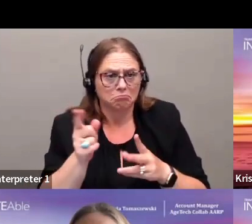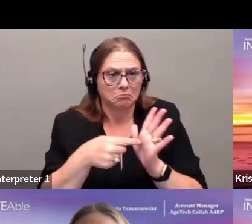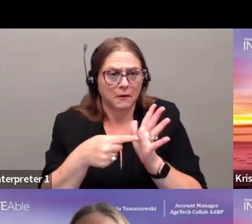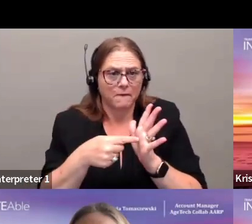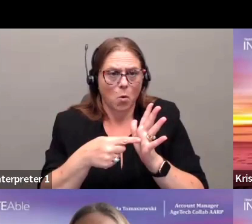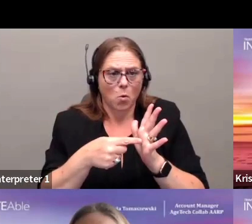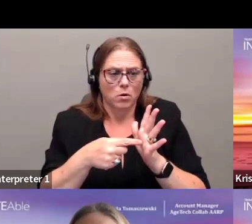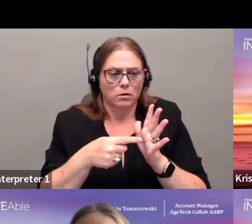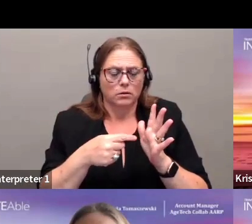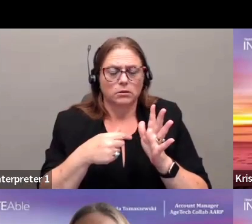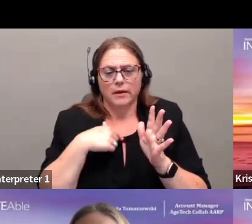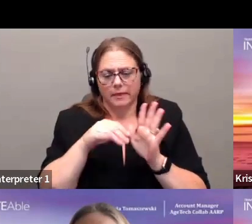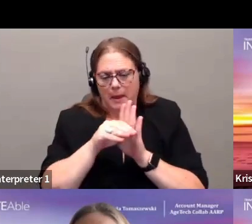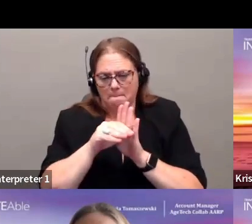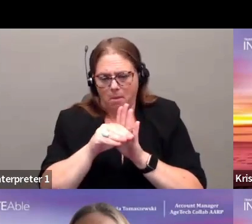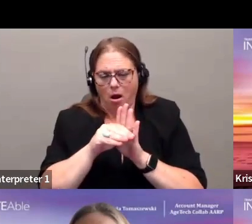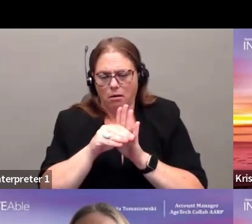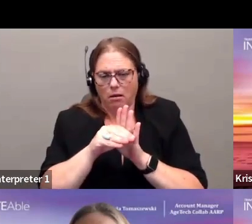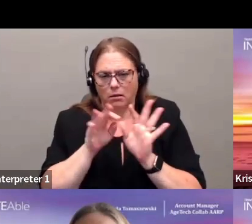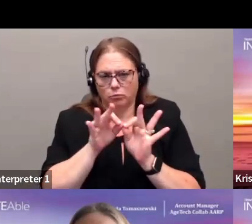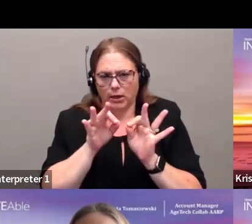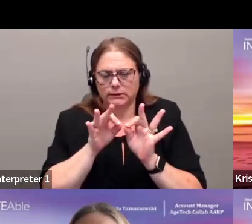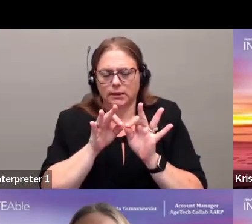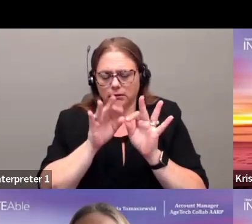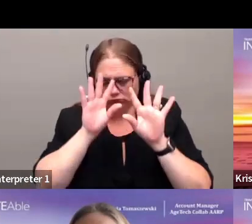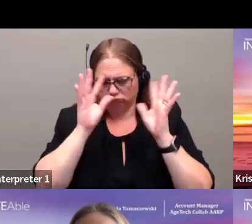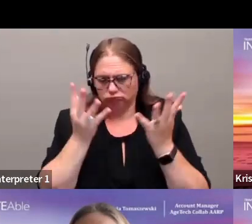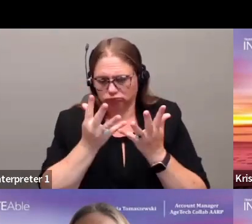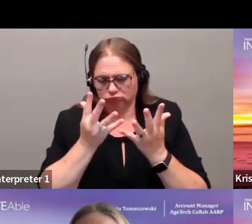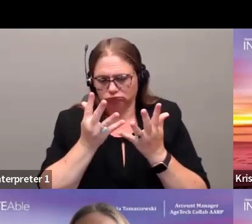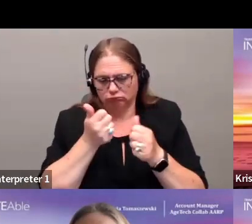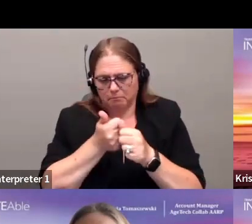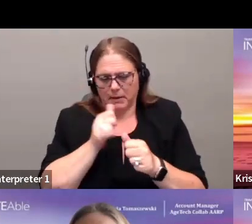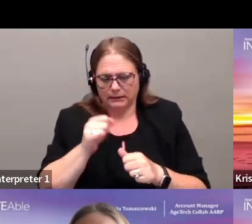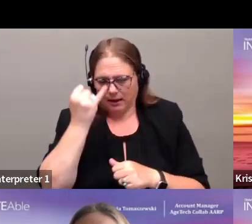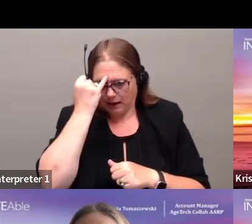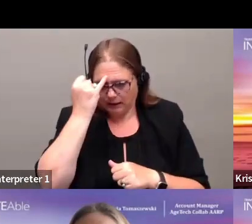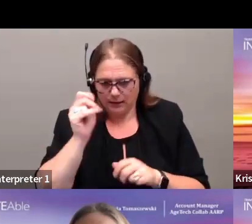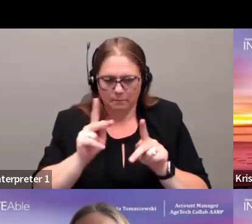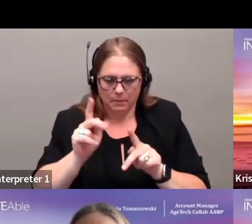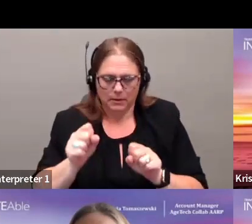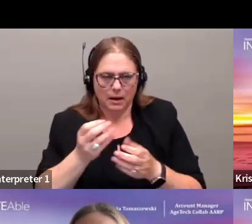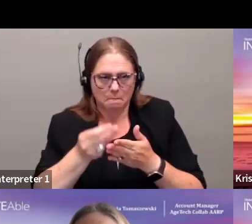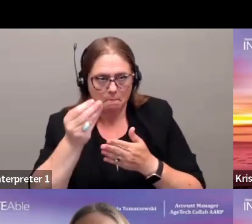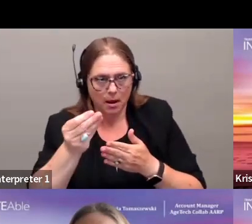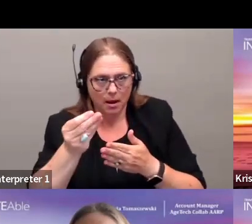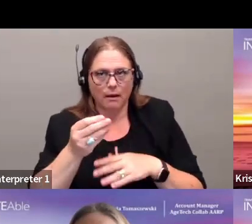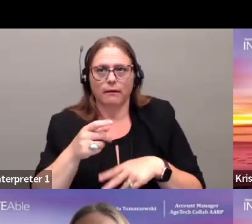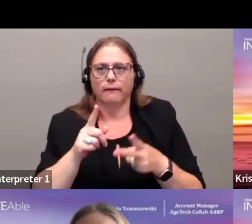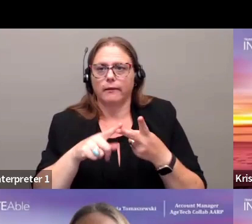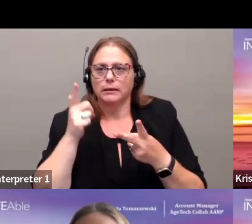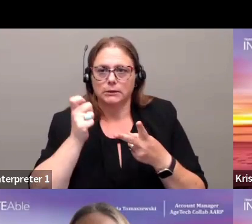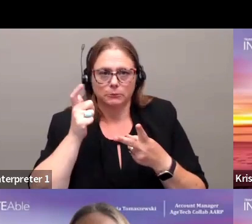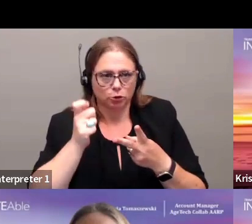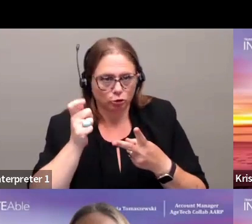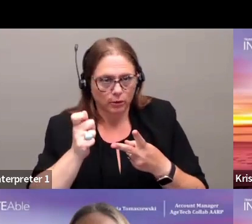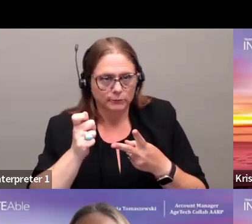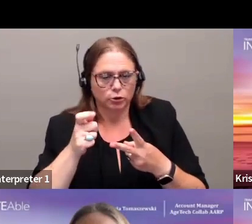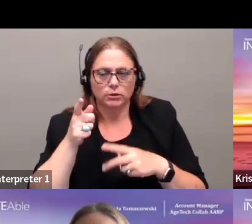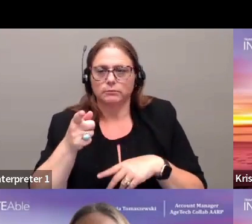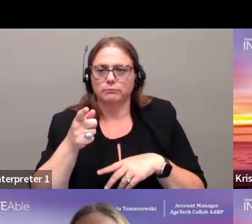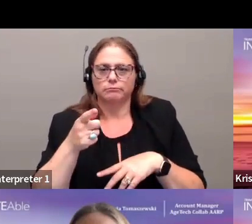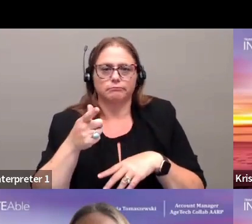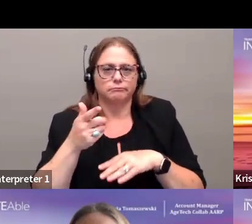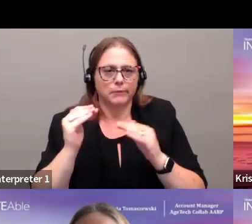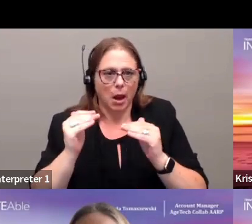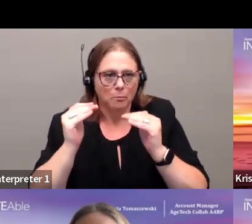model around that idea that people can purchase it, that people can get their subscription upgrades and so on over the lifetime of their